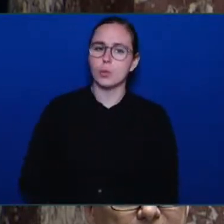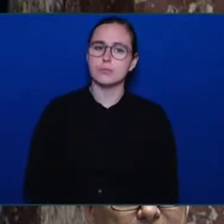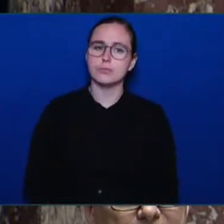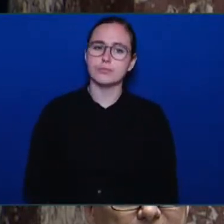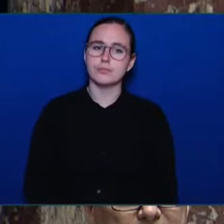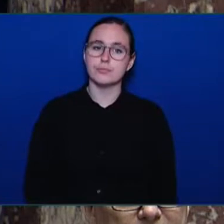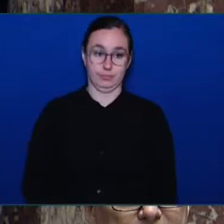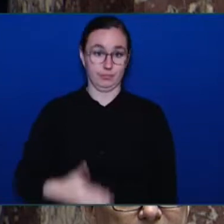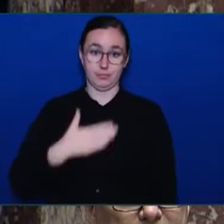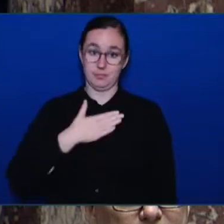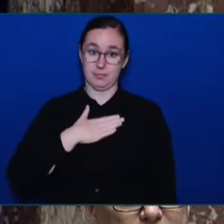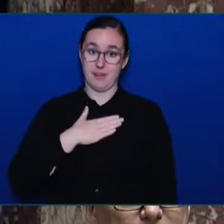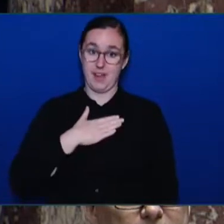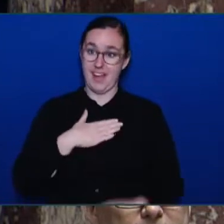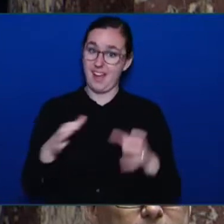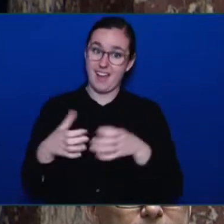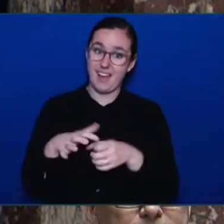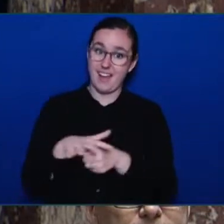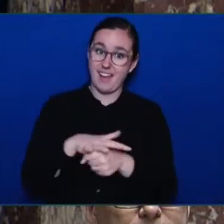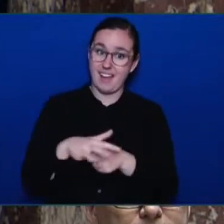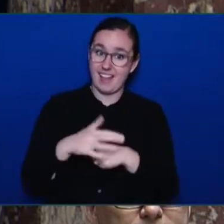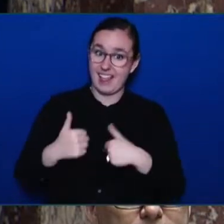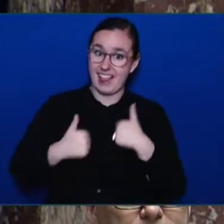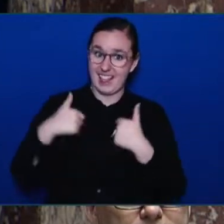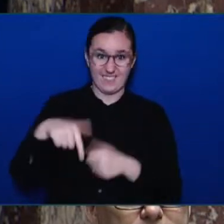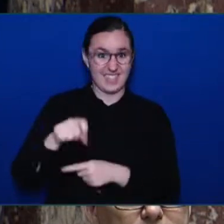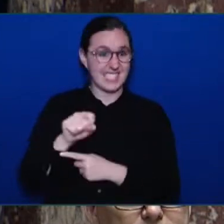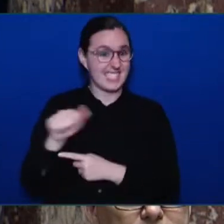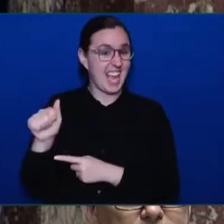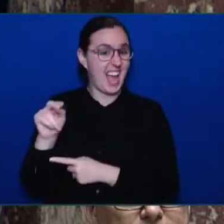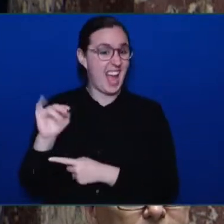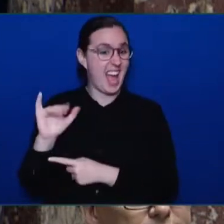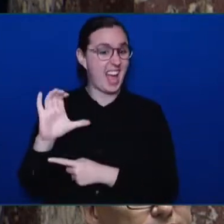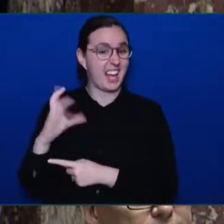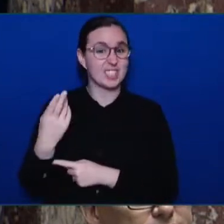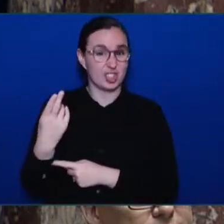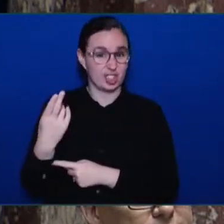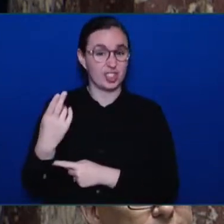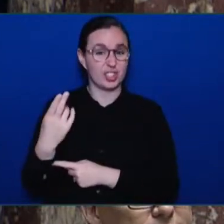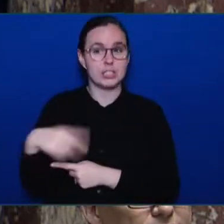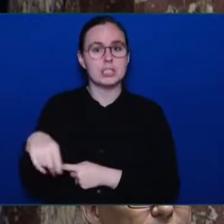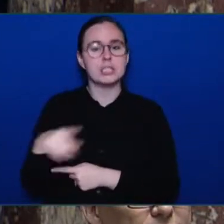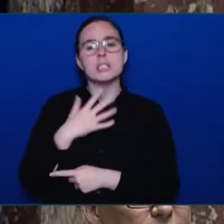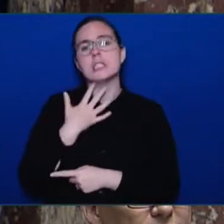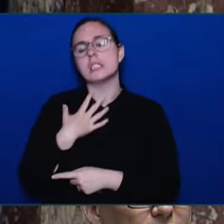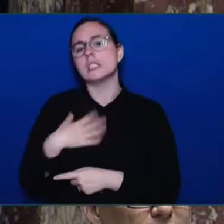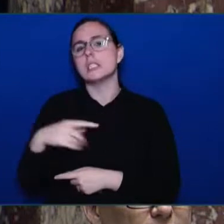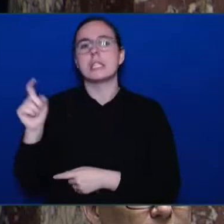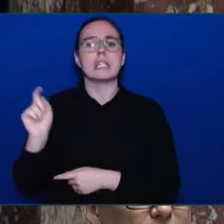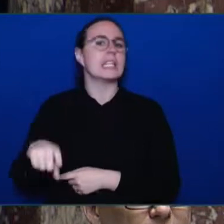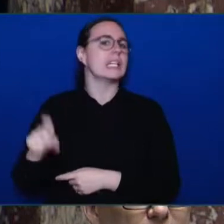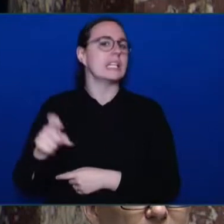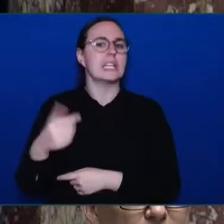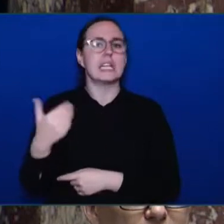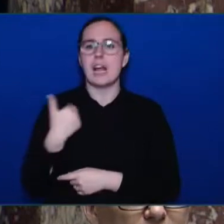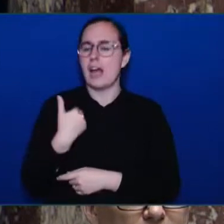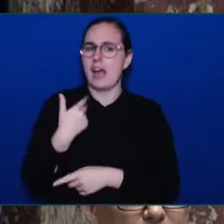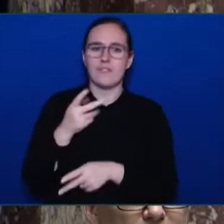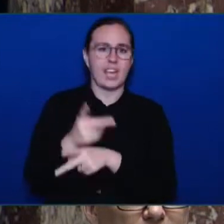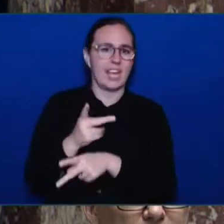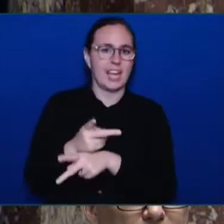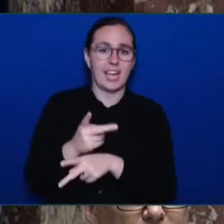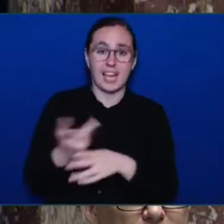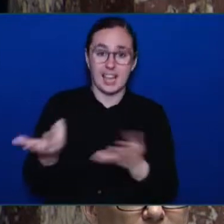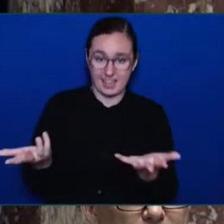access to primary health care. Mr. Speaker, back in February, I asked the Minister of Health about a doctor's clinic charging